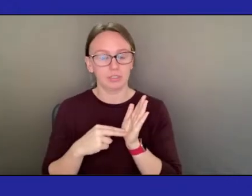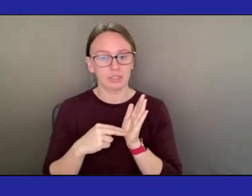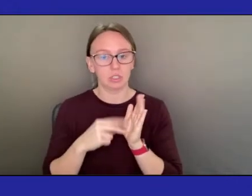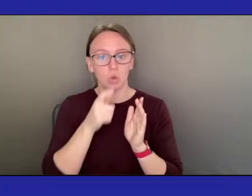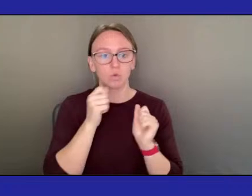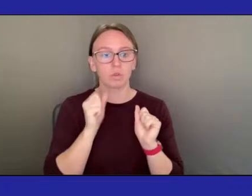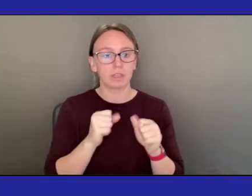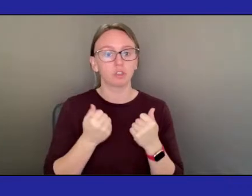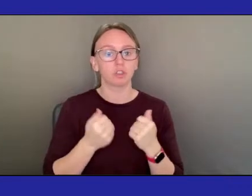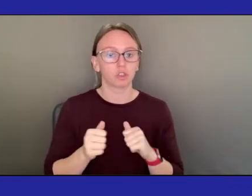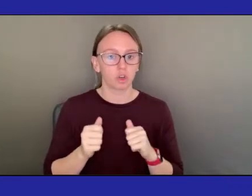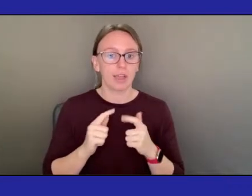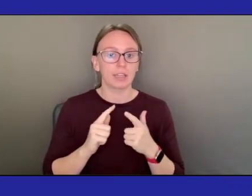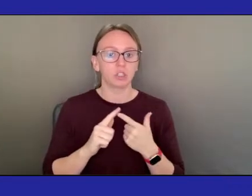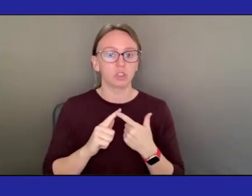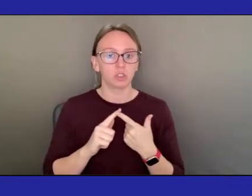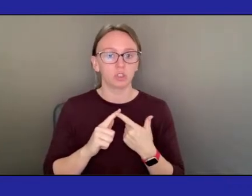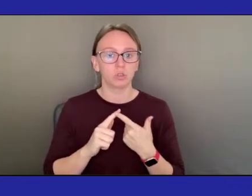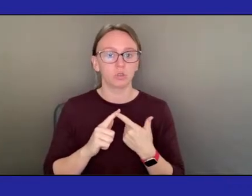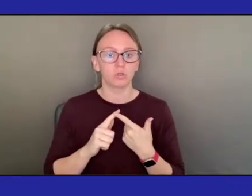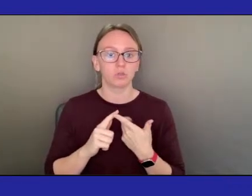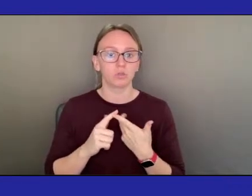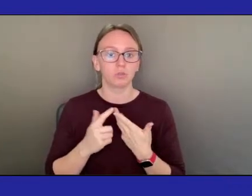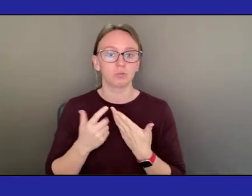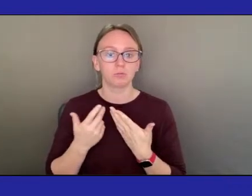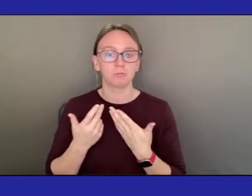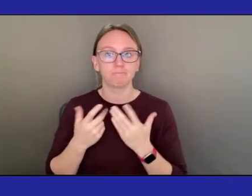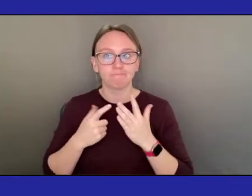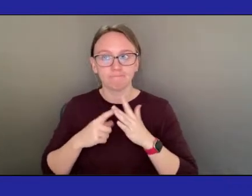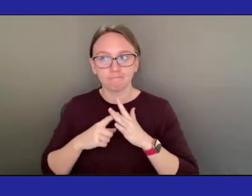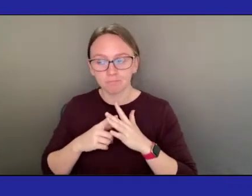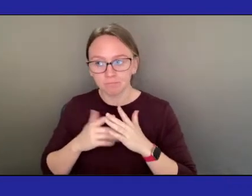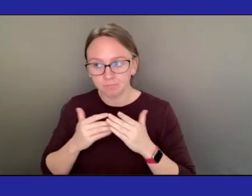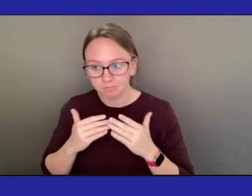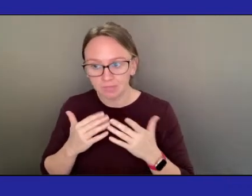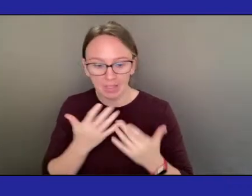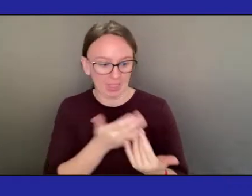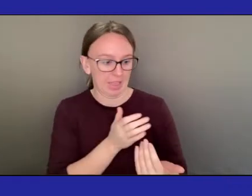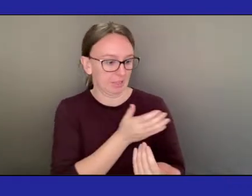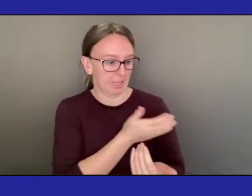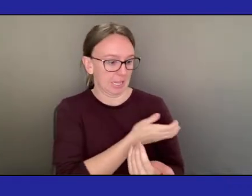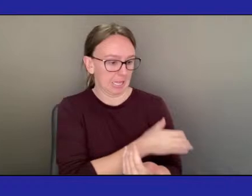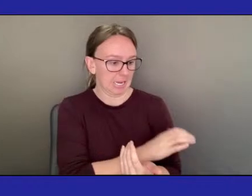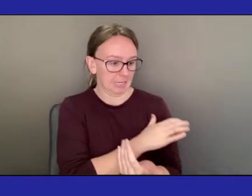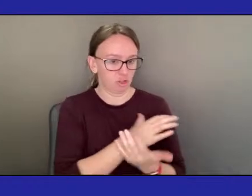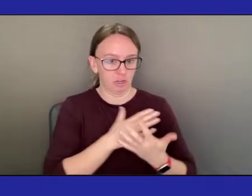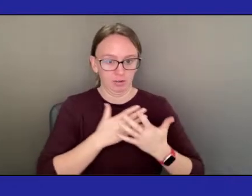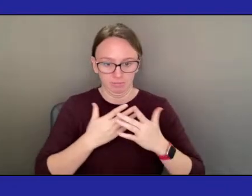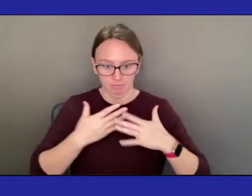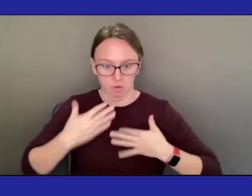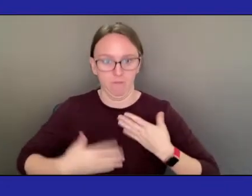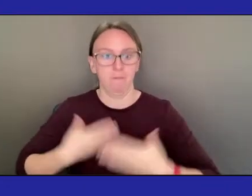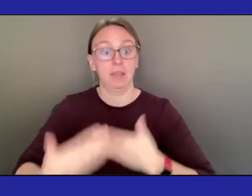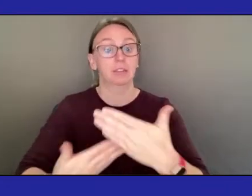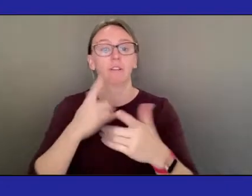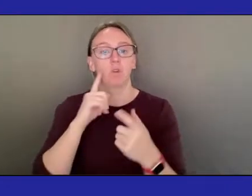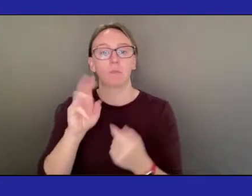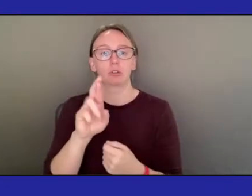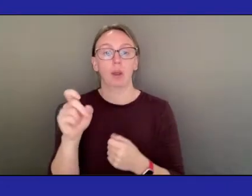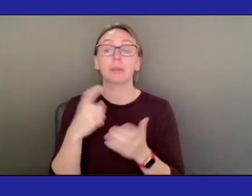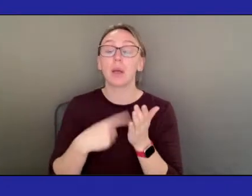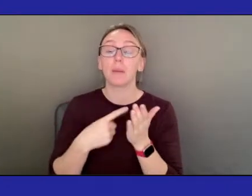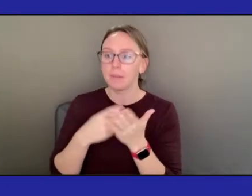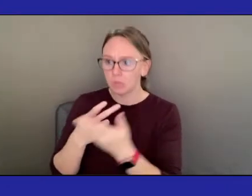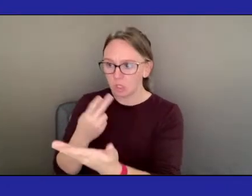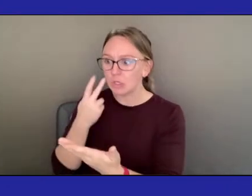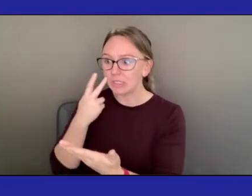that clinician inertia in prescribing, because sometimes it's just that, you see the patient, you don't have their lab